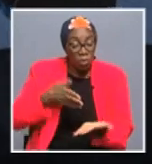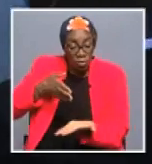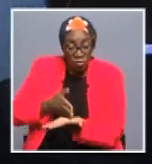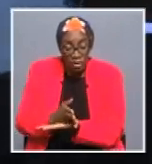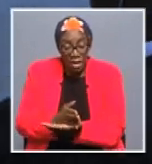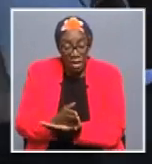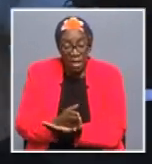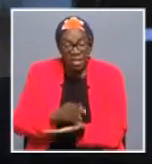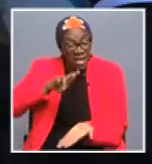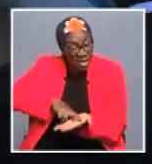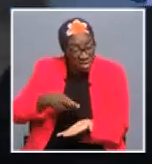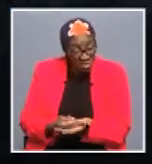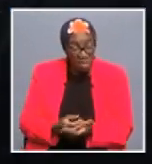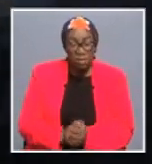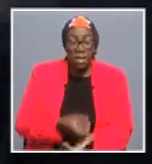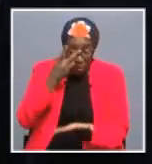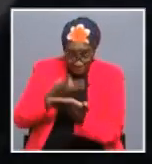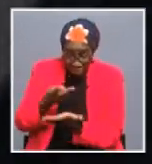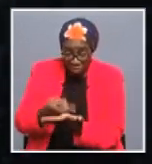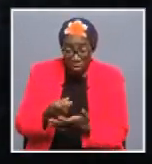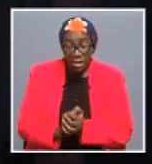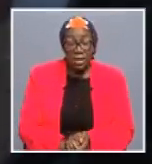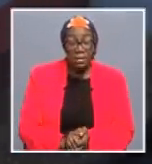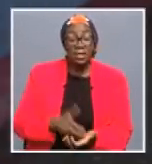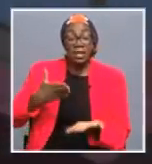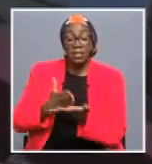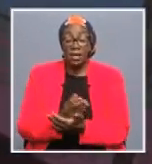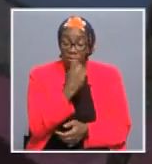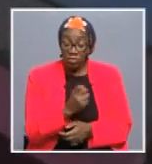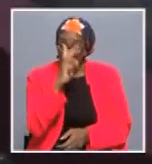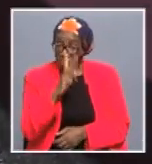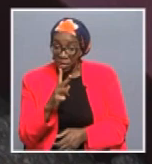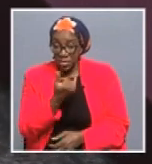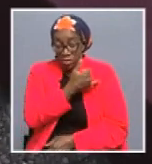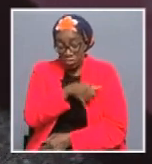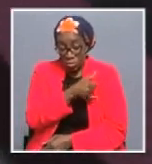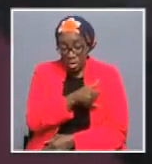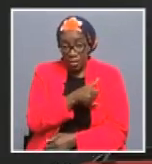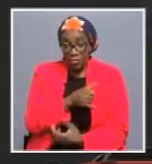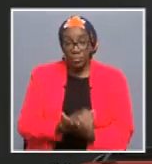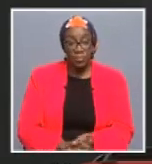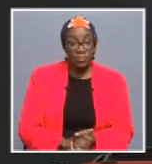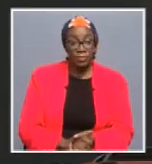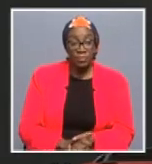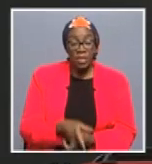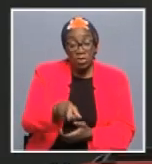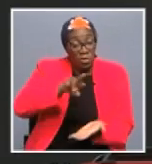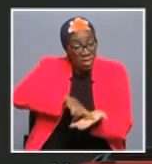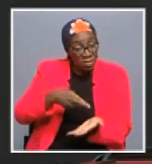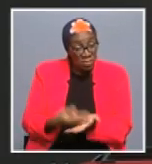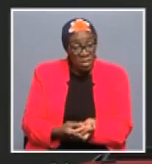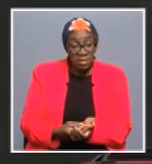the right to life, and that basically making a statement saying implicitly that we are not going to